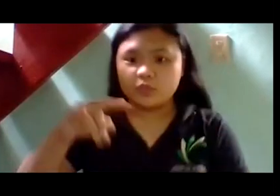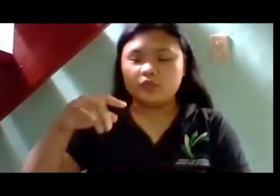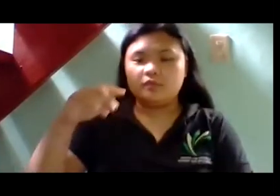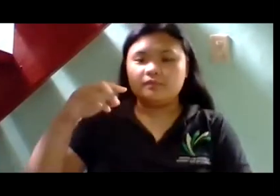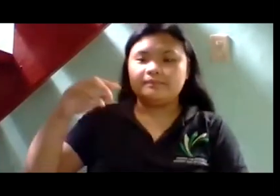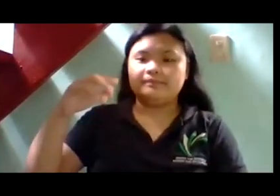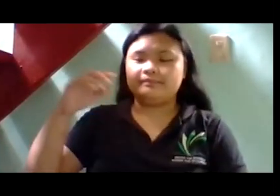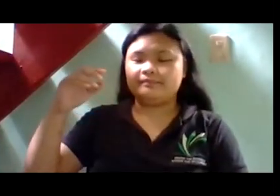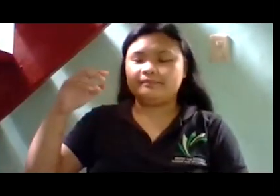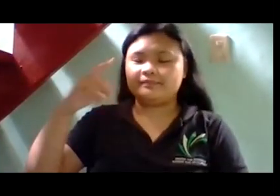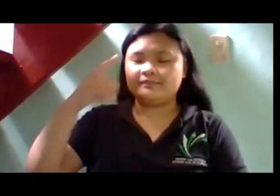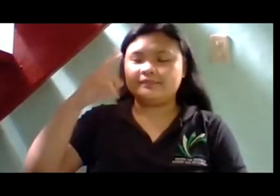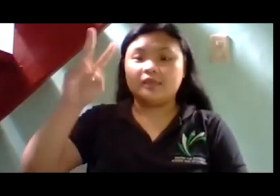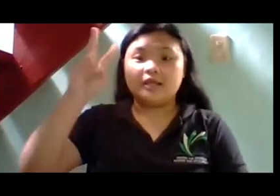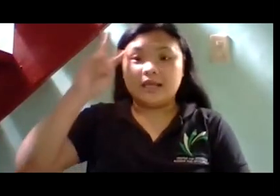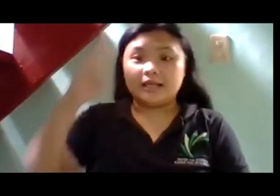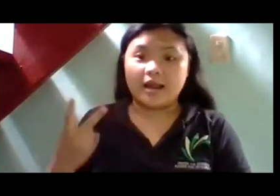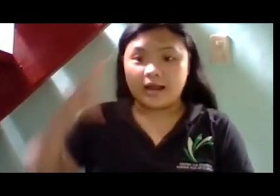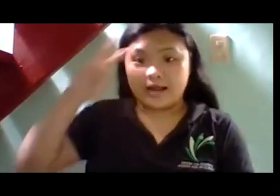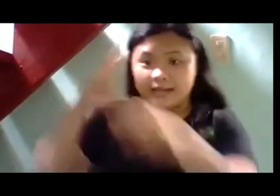So in this example,